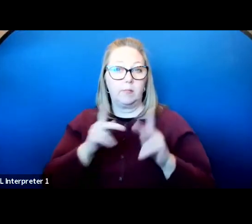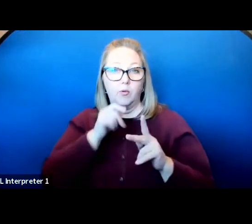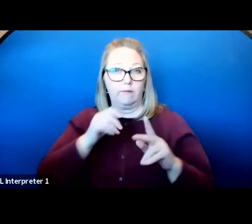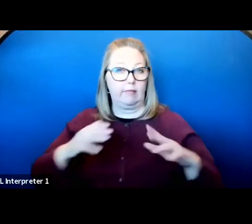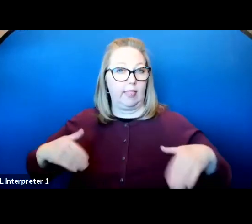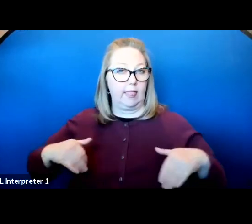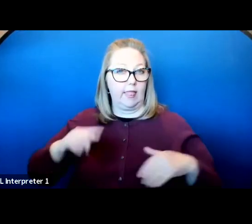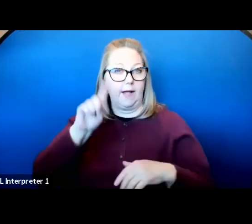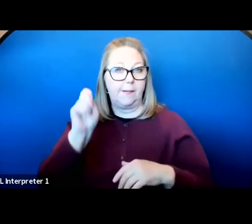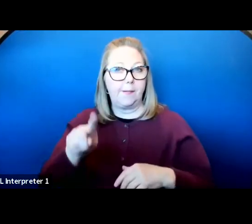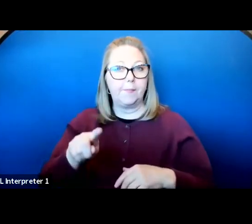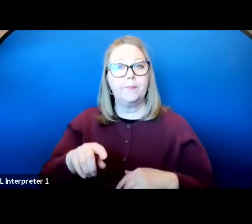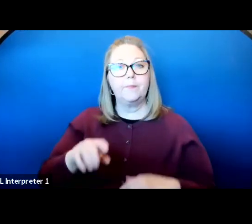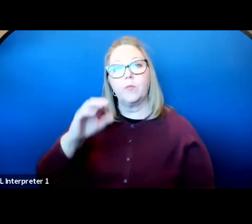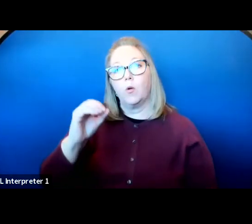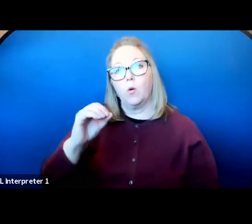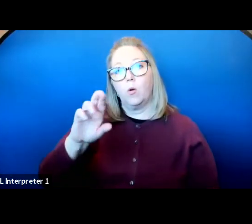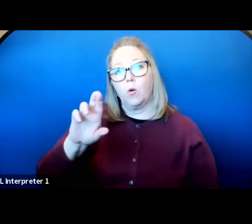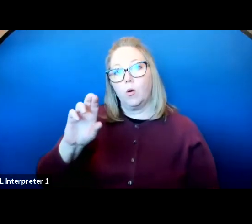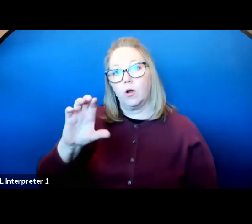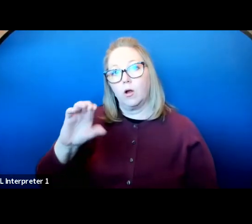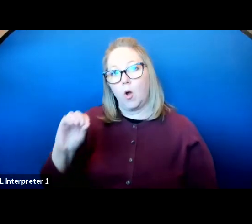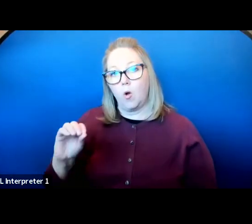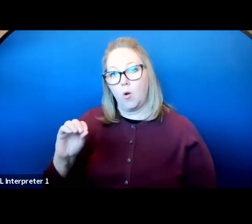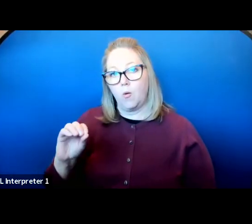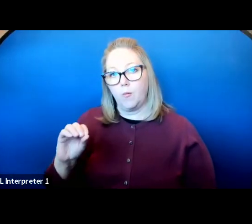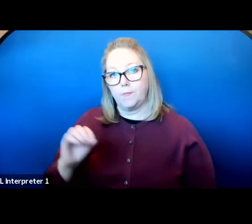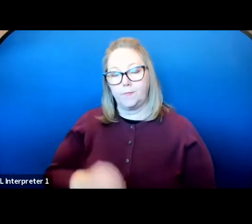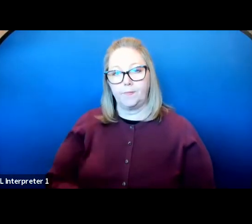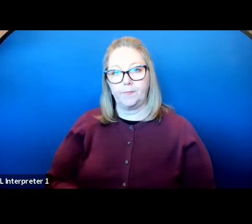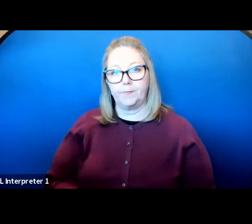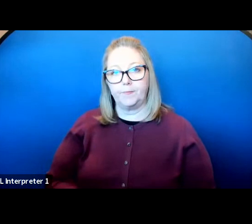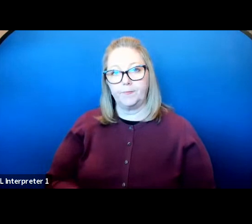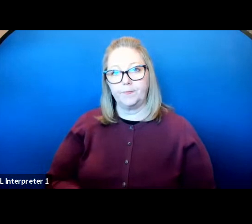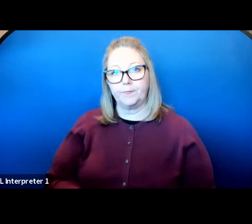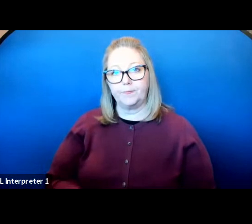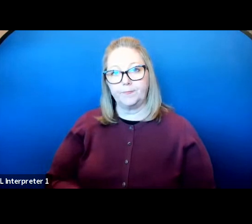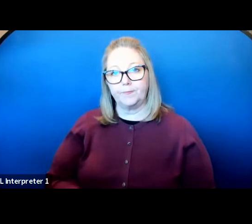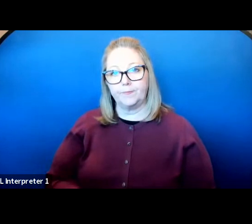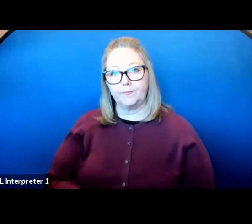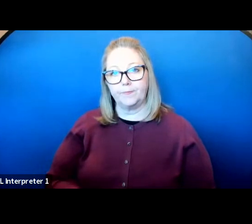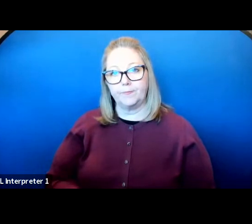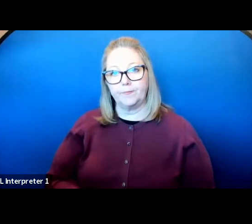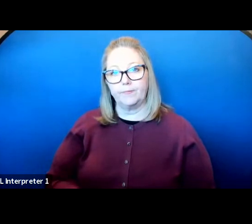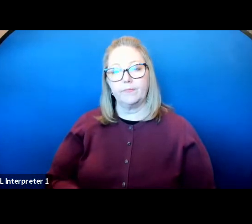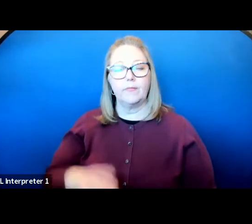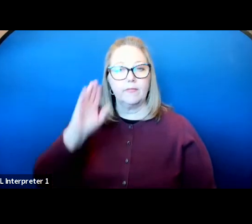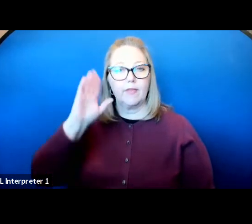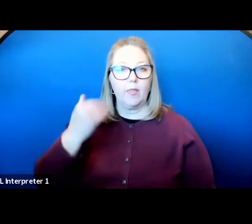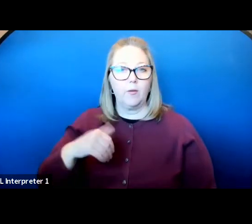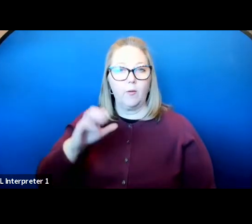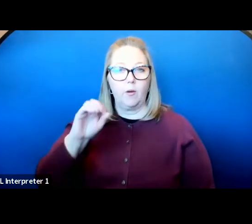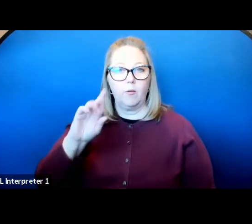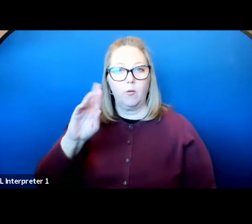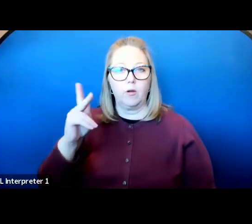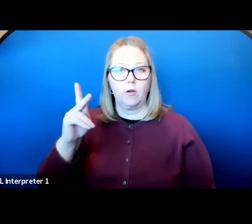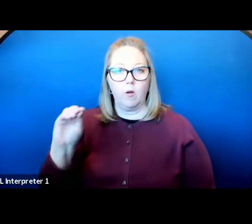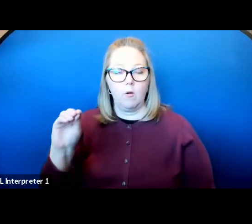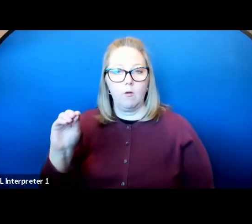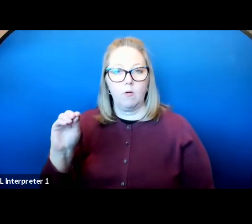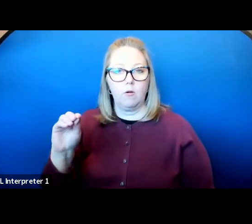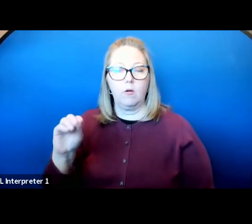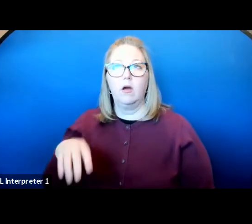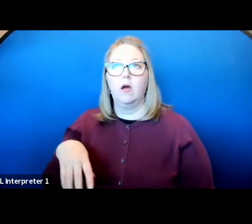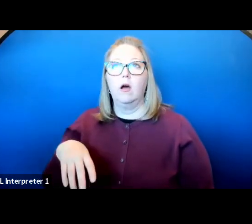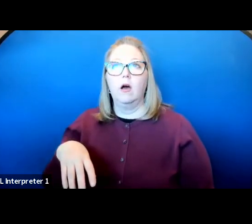question yet. We'll start with Orko and then we'll go to Sam. Hey everyone, thank you so much for taking my question.